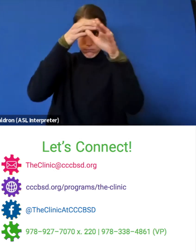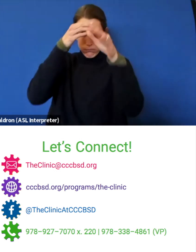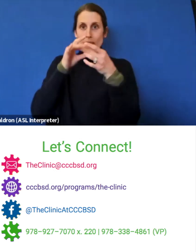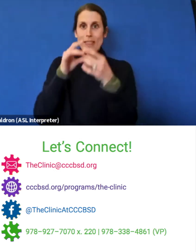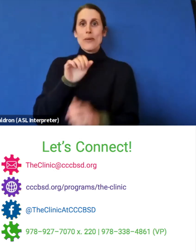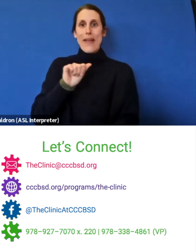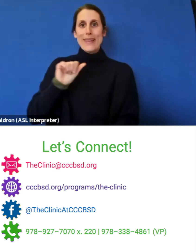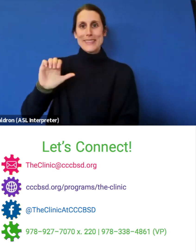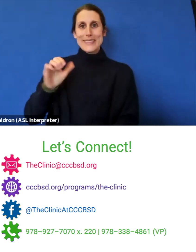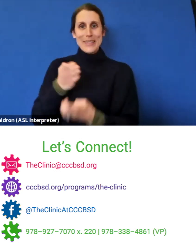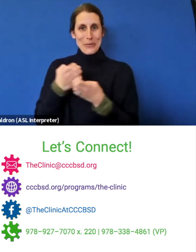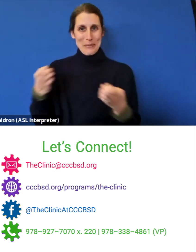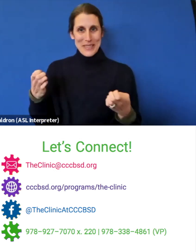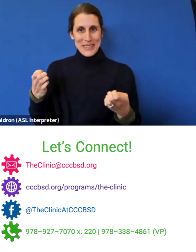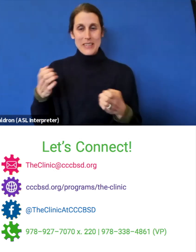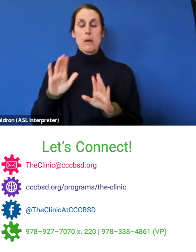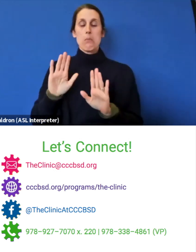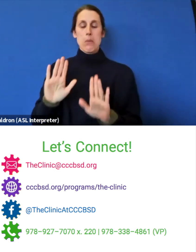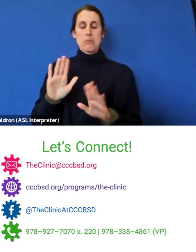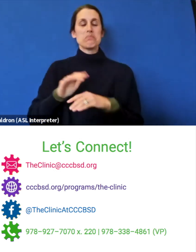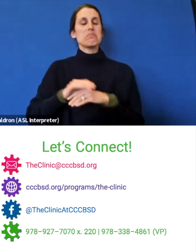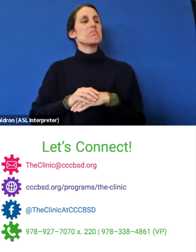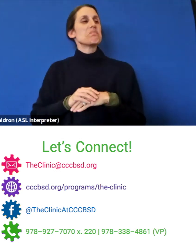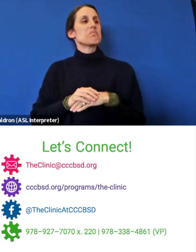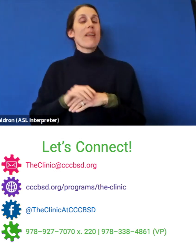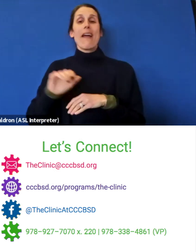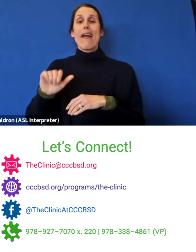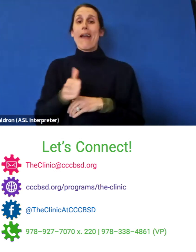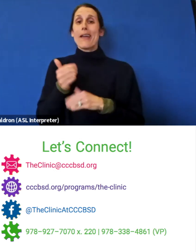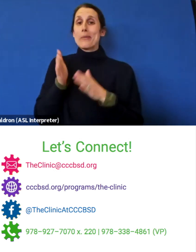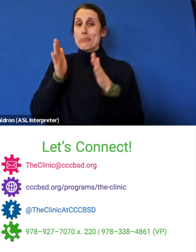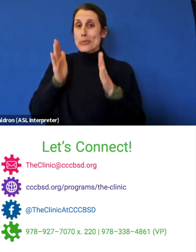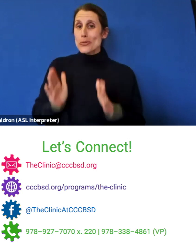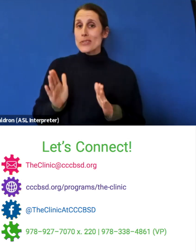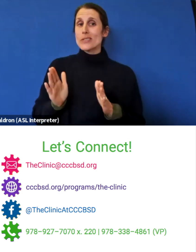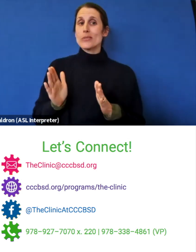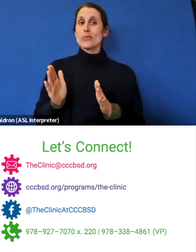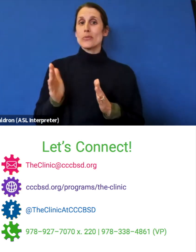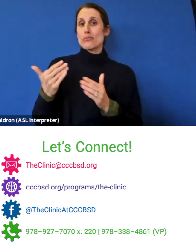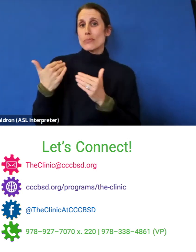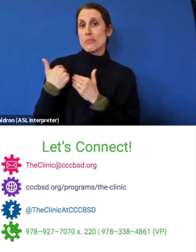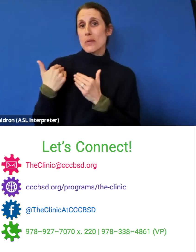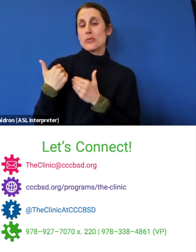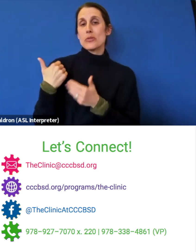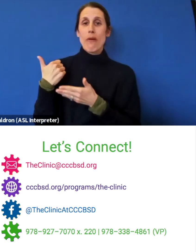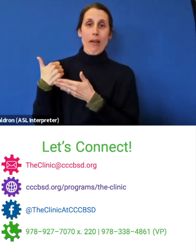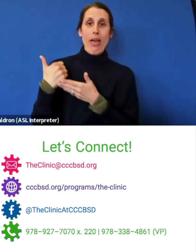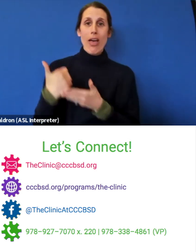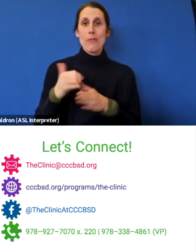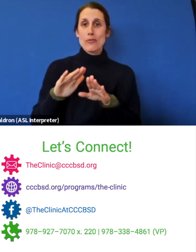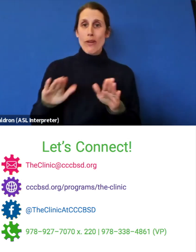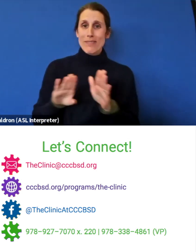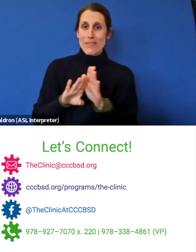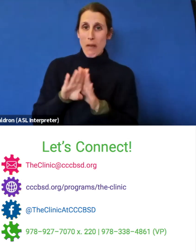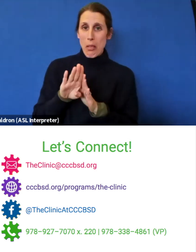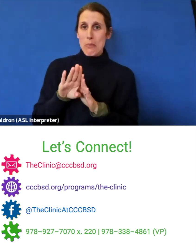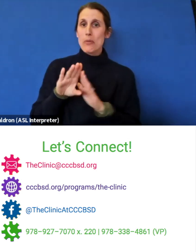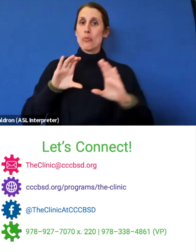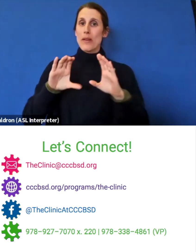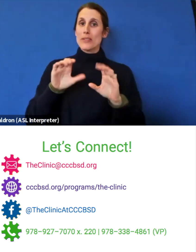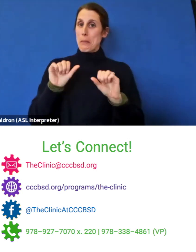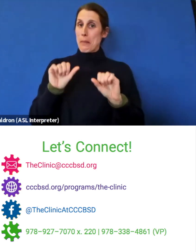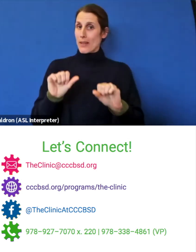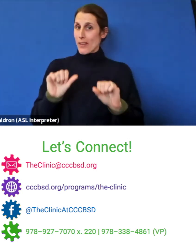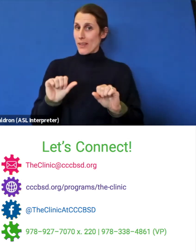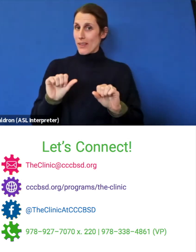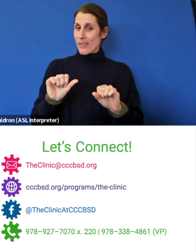anyone who's in charge of or charged with helping children to develop their communication abilities, it's really